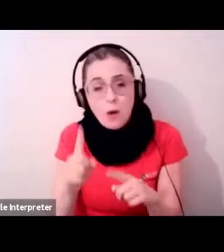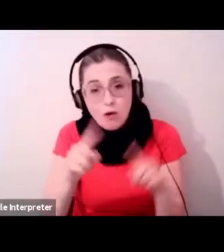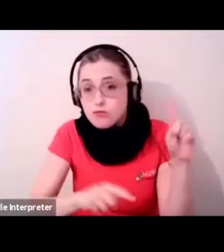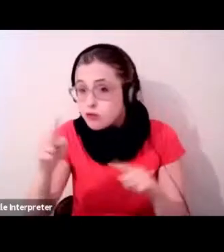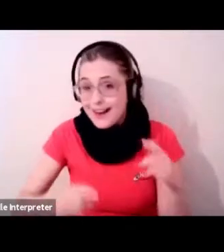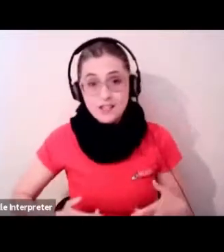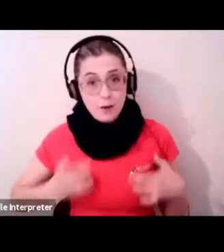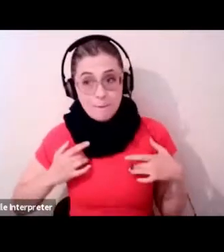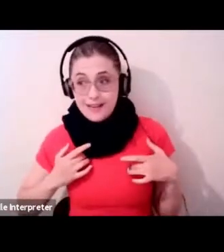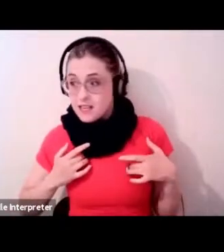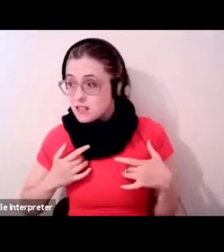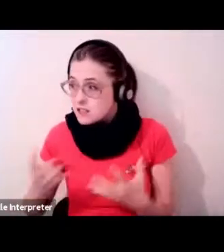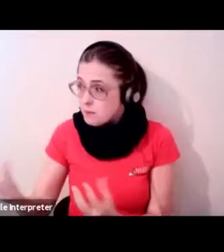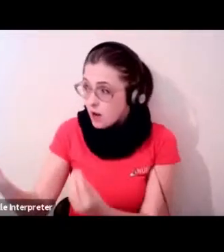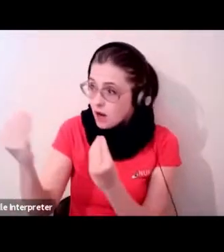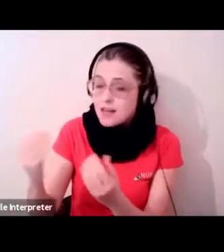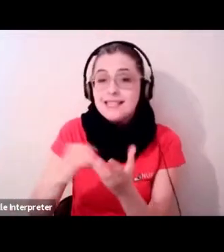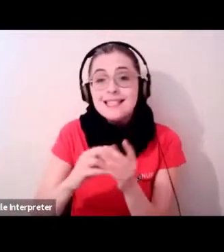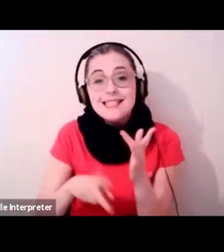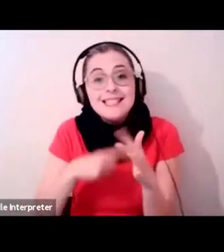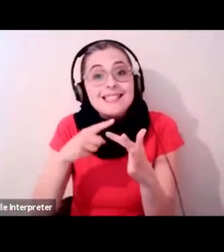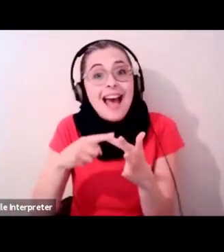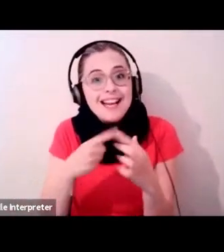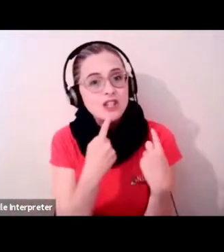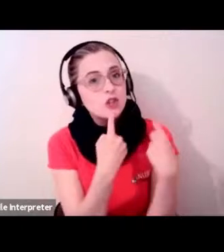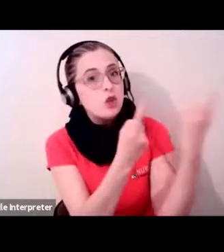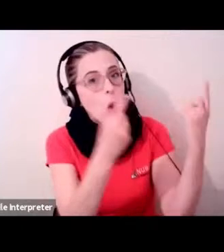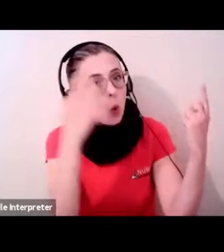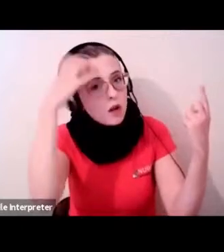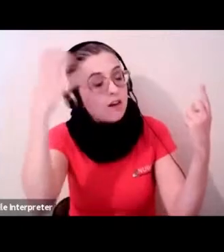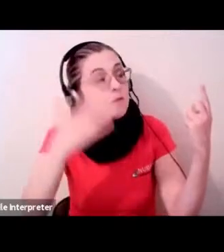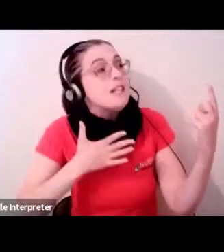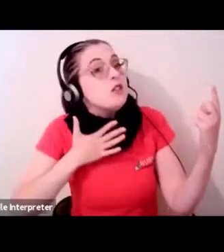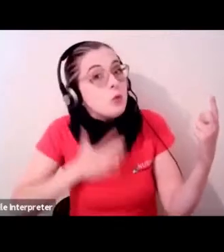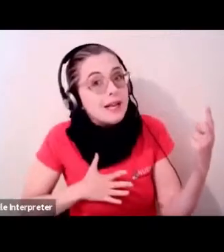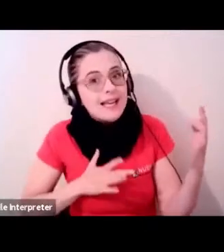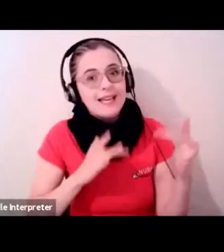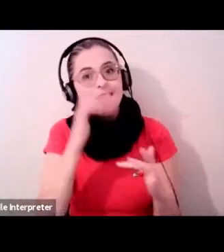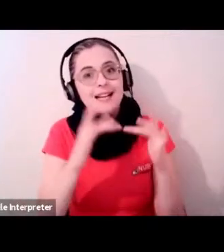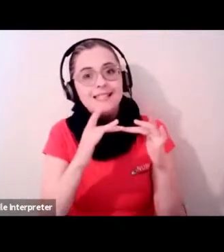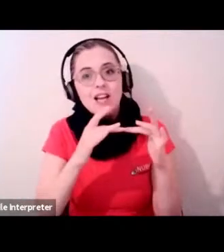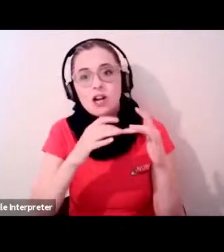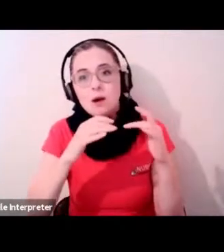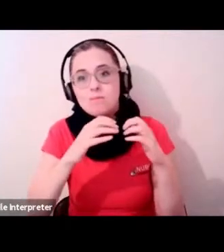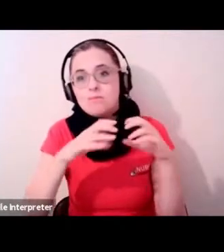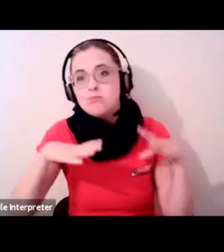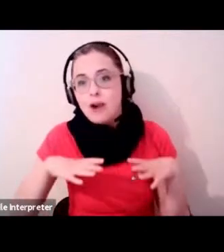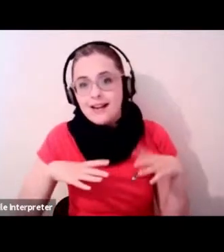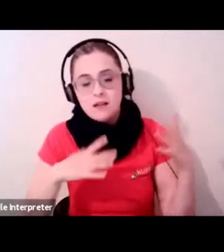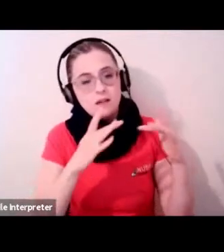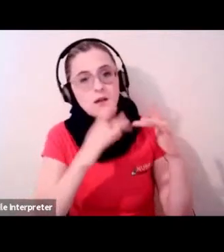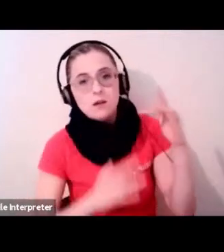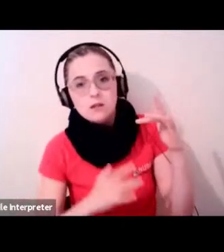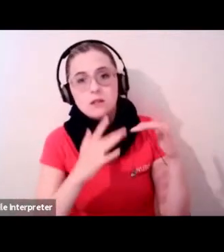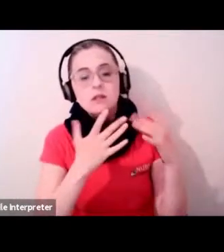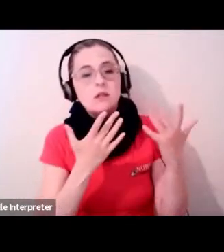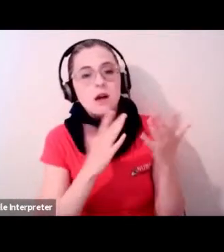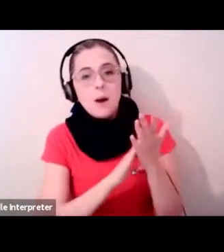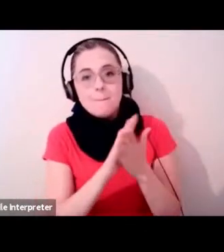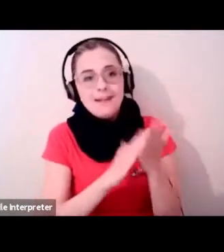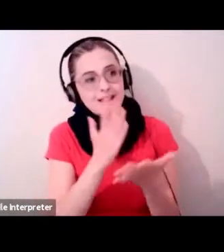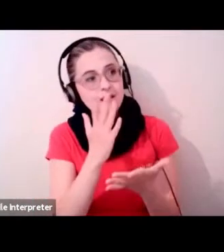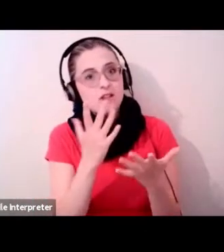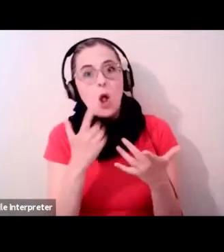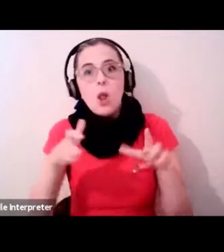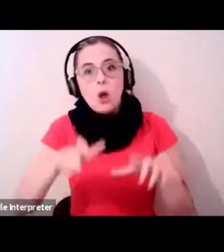of opinions, but SAGE telling the government to have a circuit break, SAGE saying that rotas in secondary